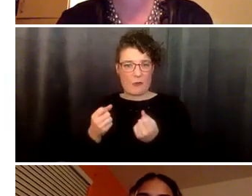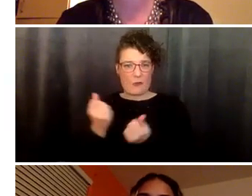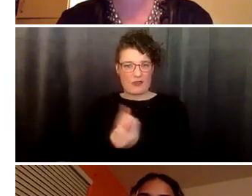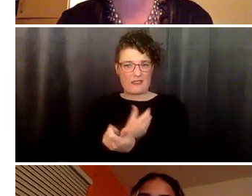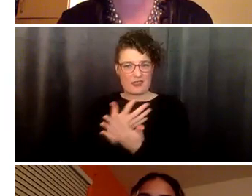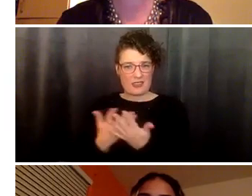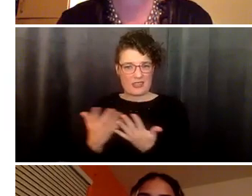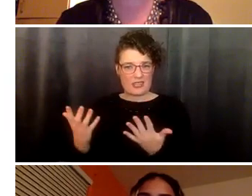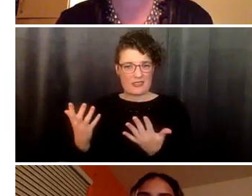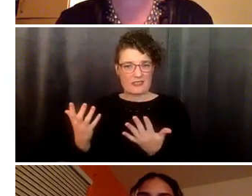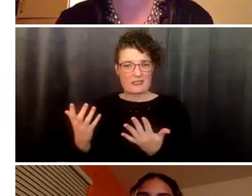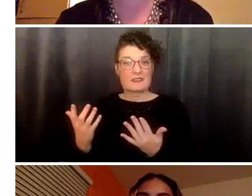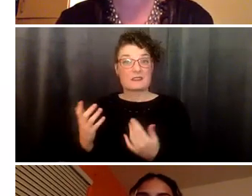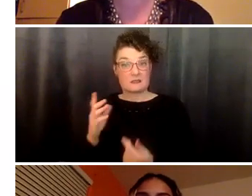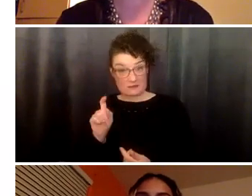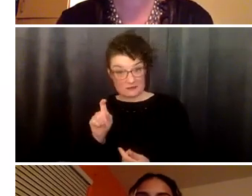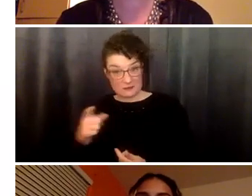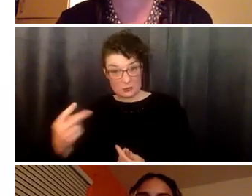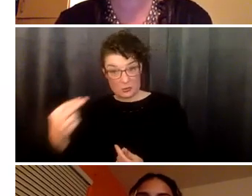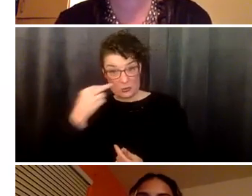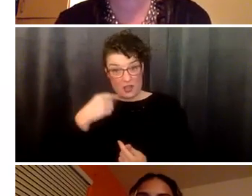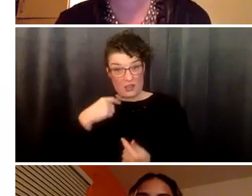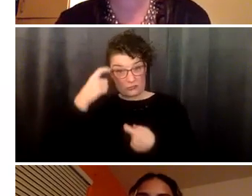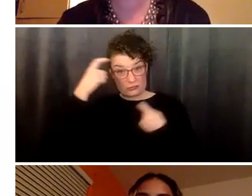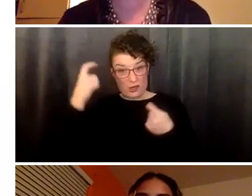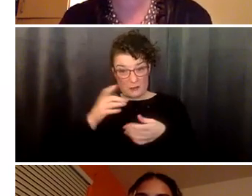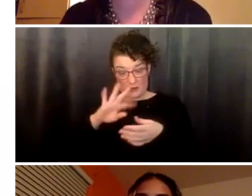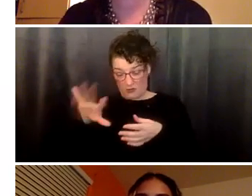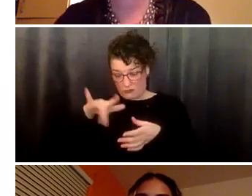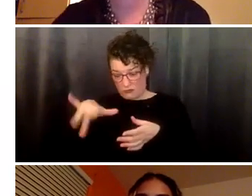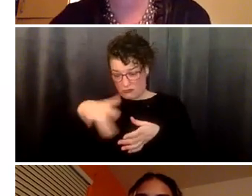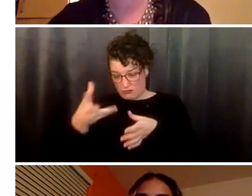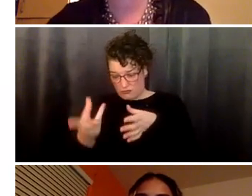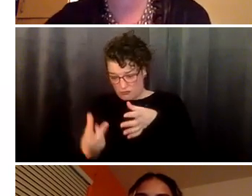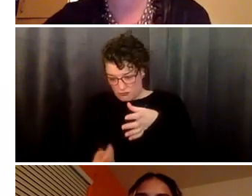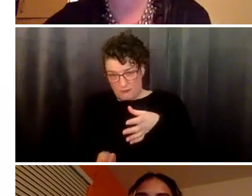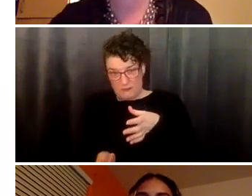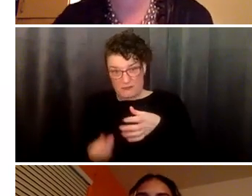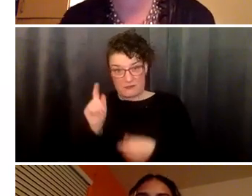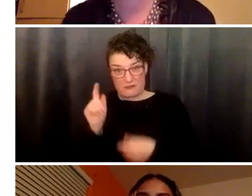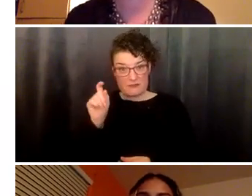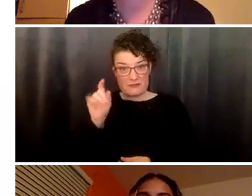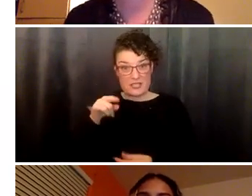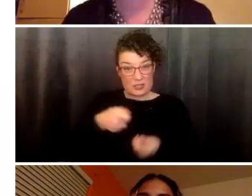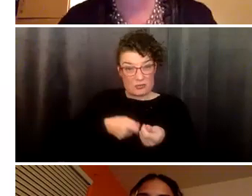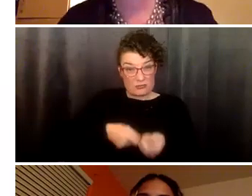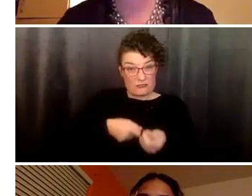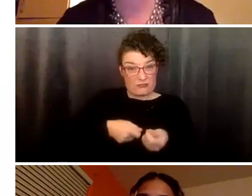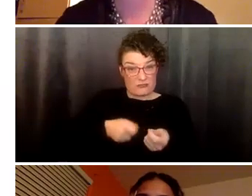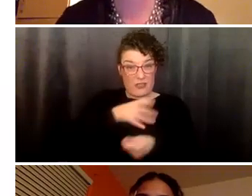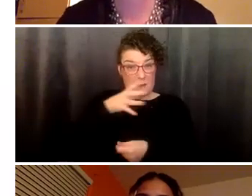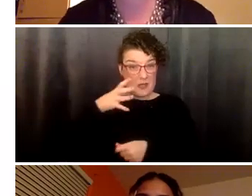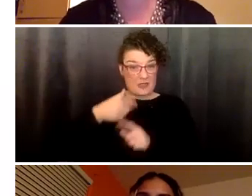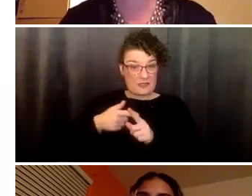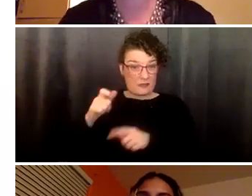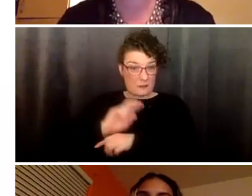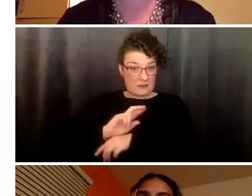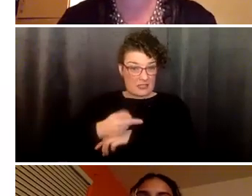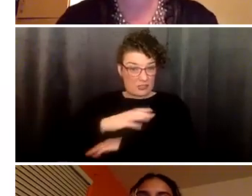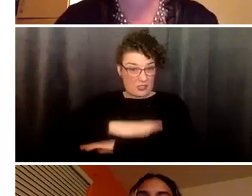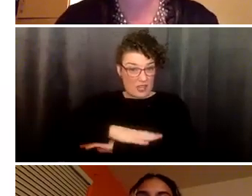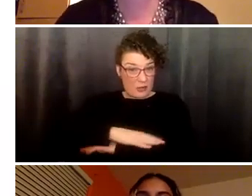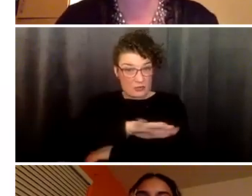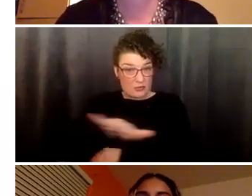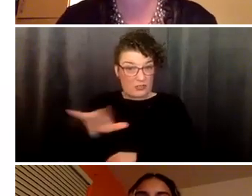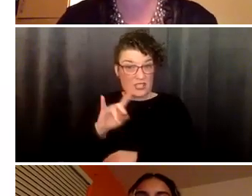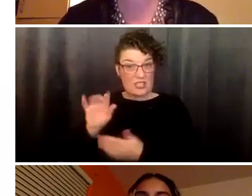drip? Did you watch my trauma escape down the drain? Did you mop up the messes on the kitchen counter? Did you scrub